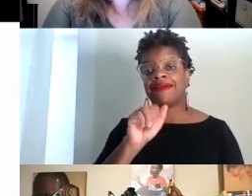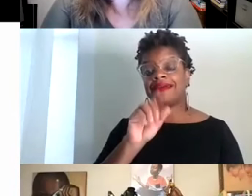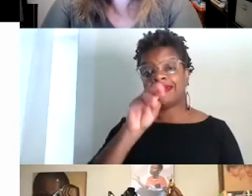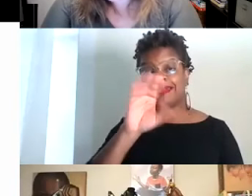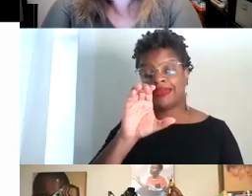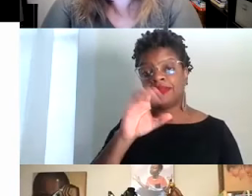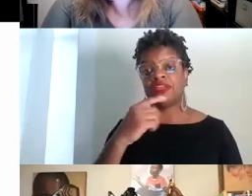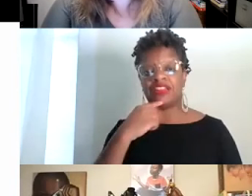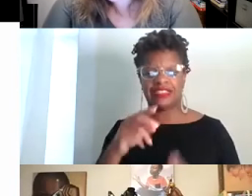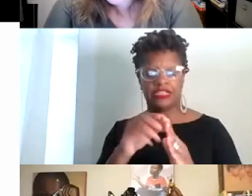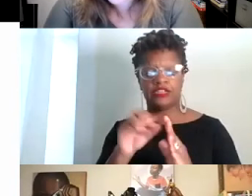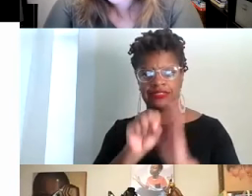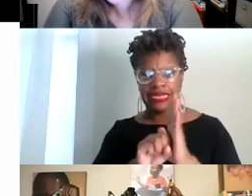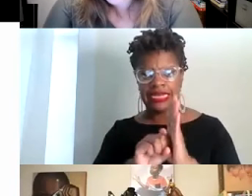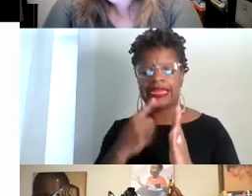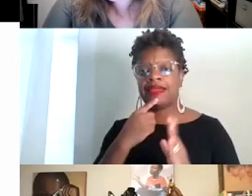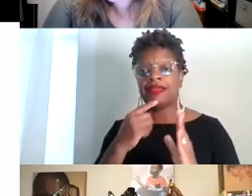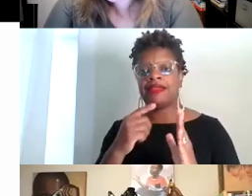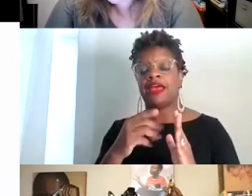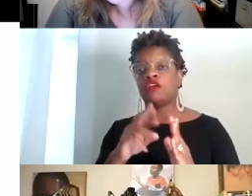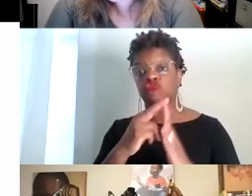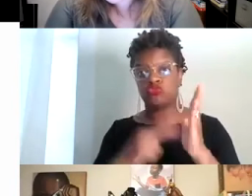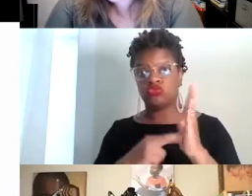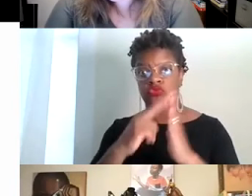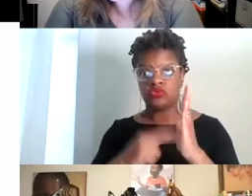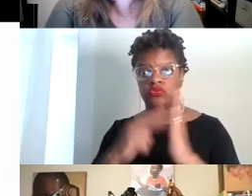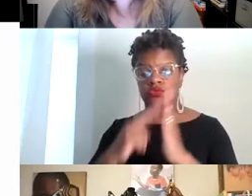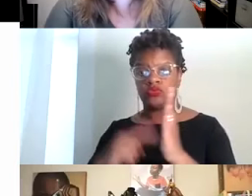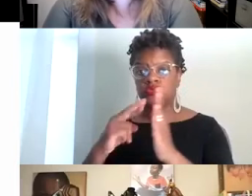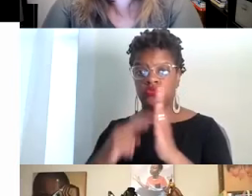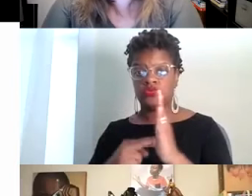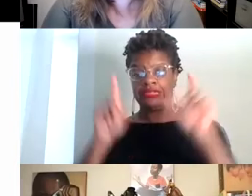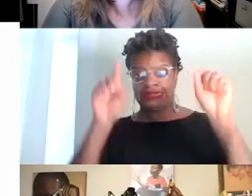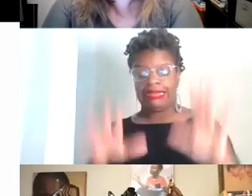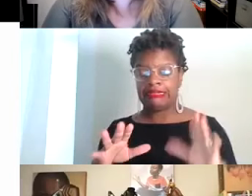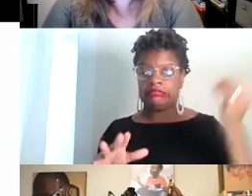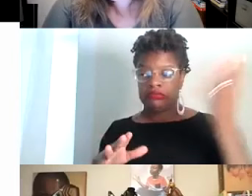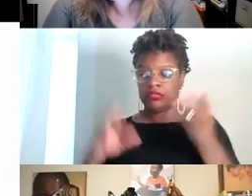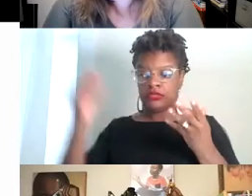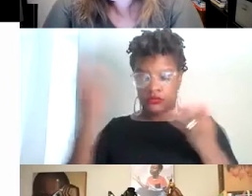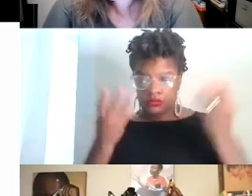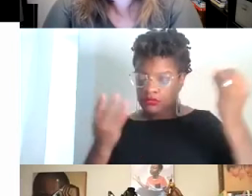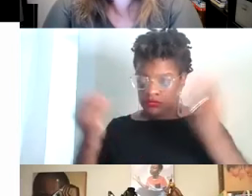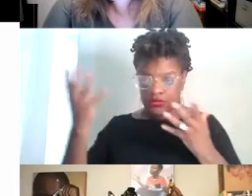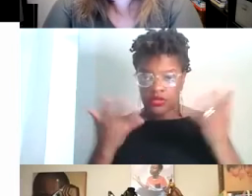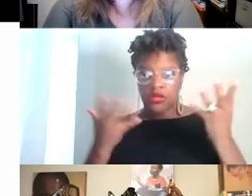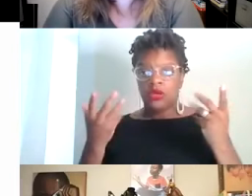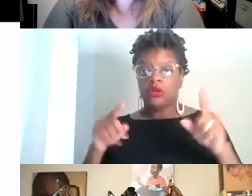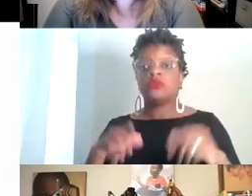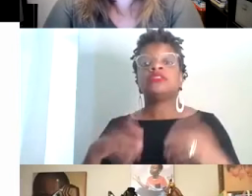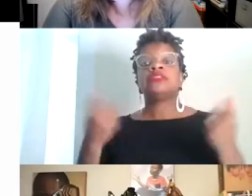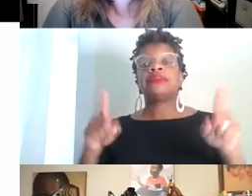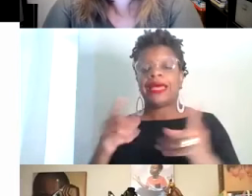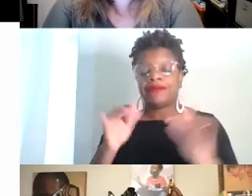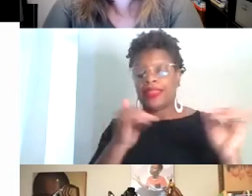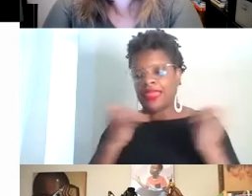that the data, right, of what we're trying to achieve as a district. And so play sometimes gets lost